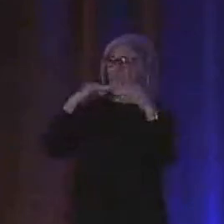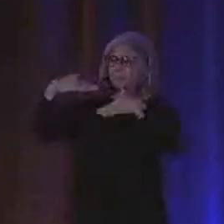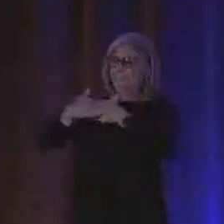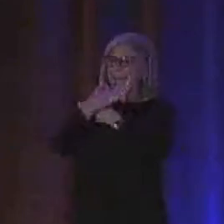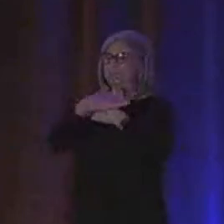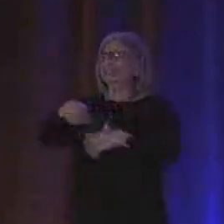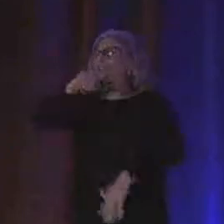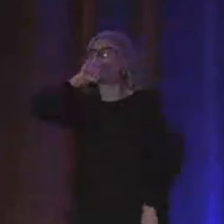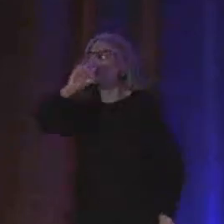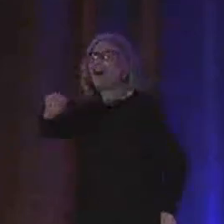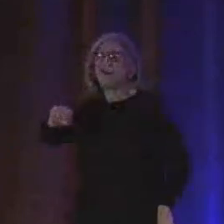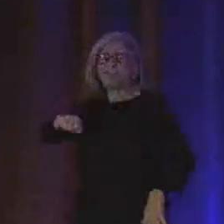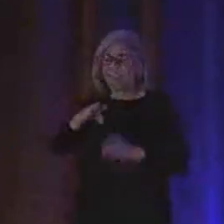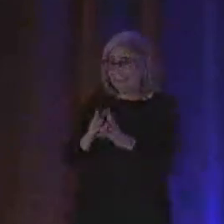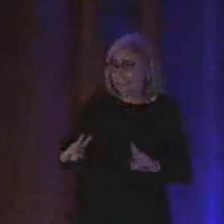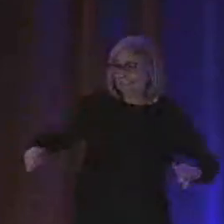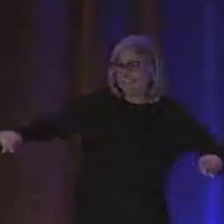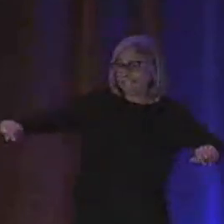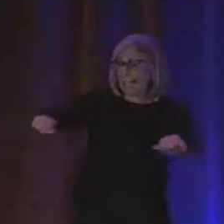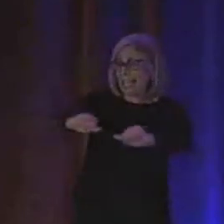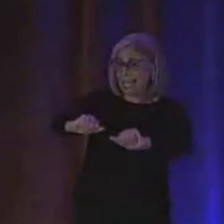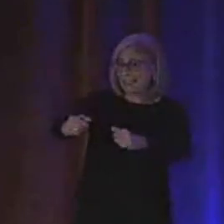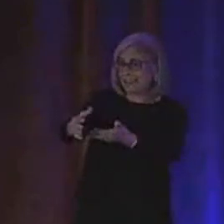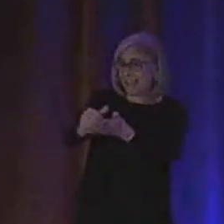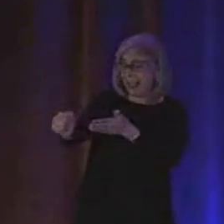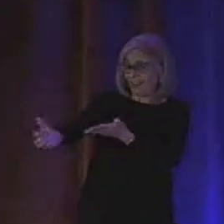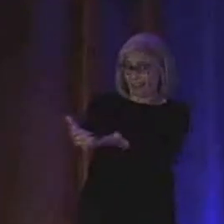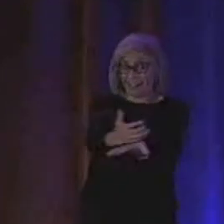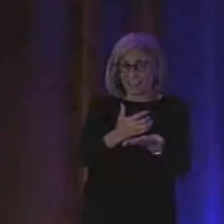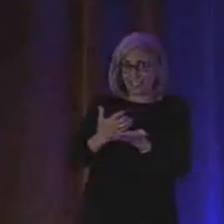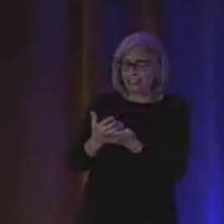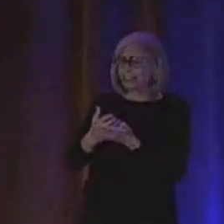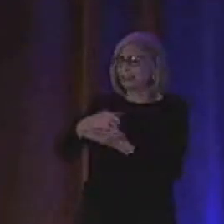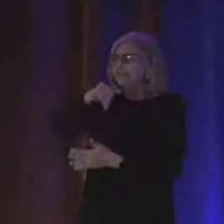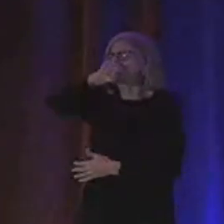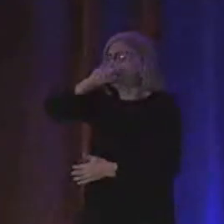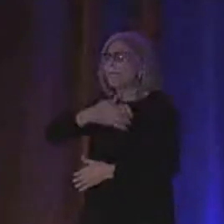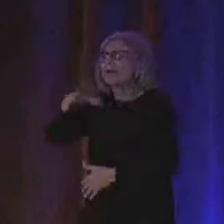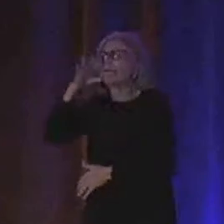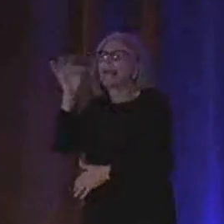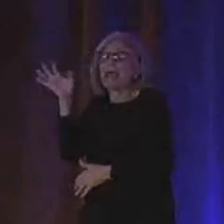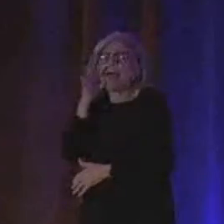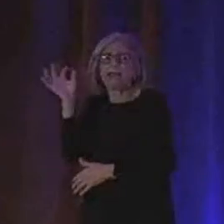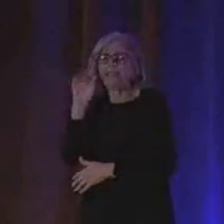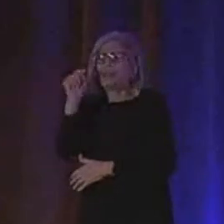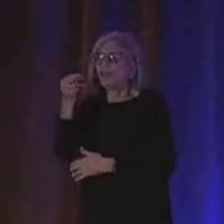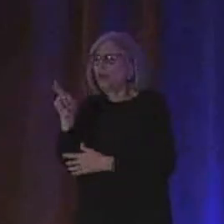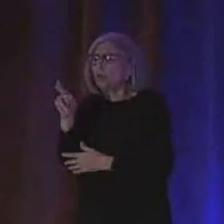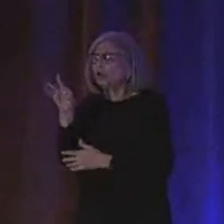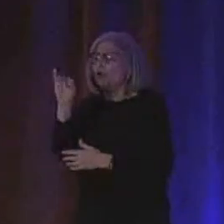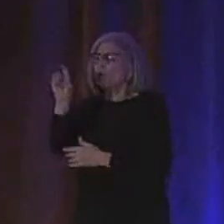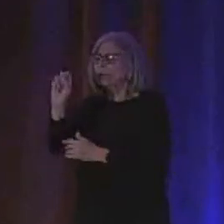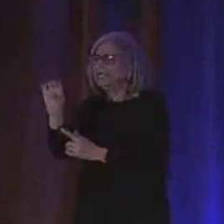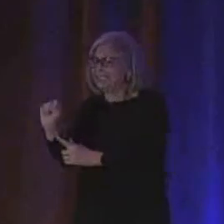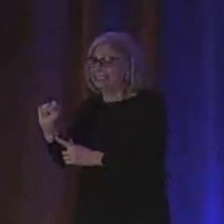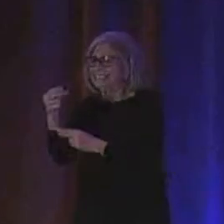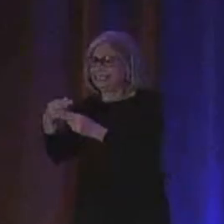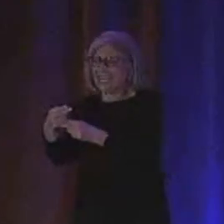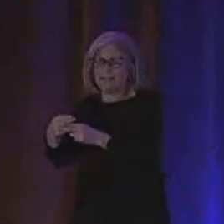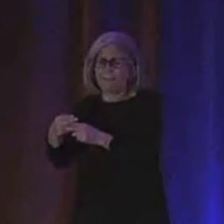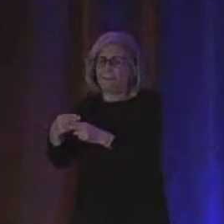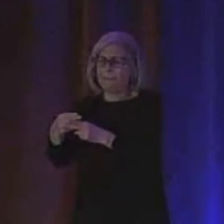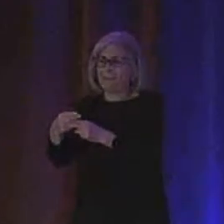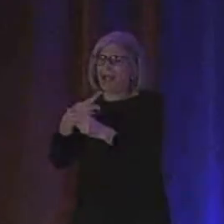goer, sand dollar collector, lover of my cats Thor and Otis. I'm a